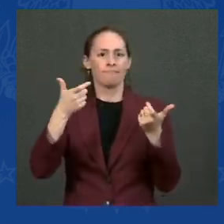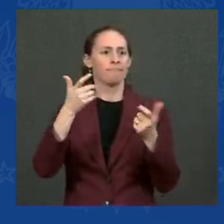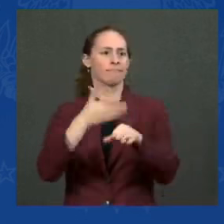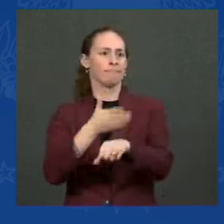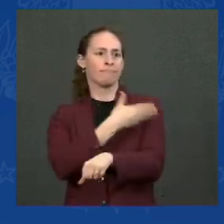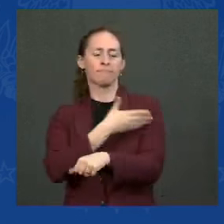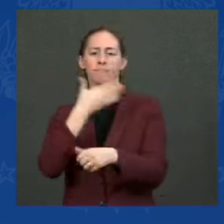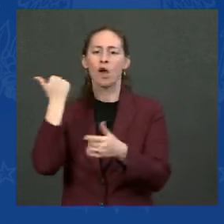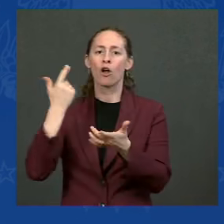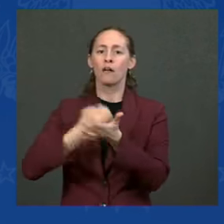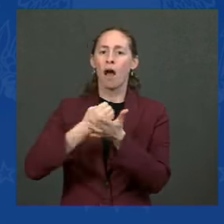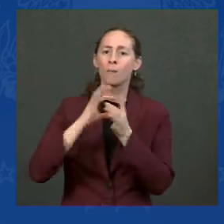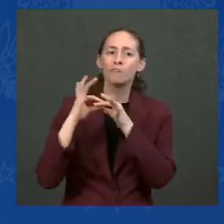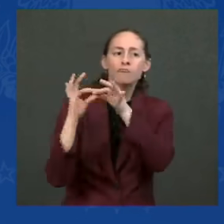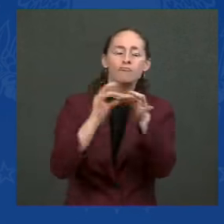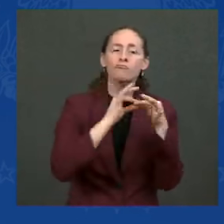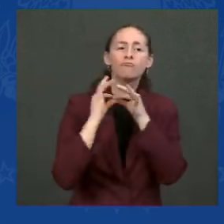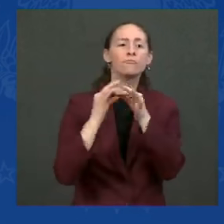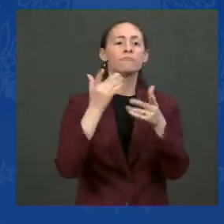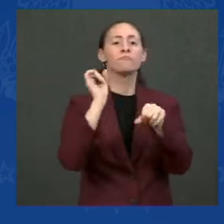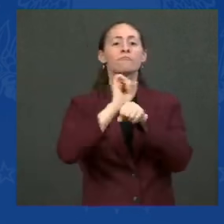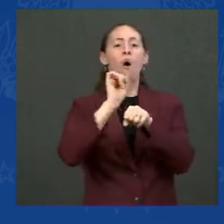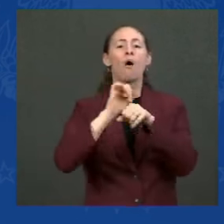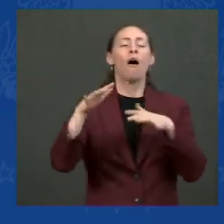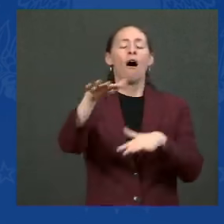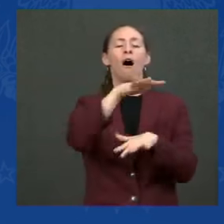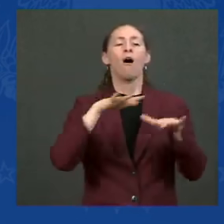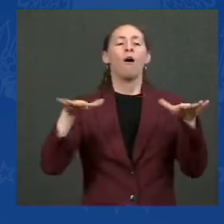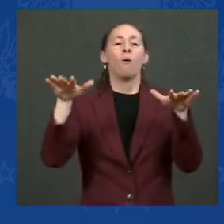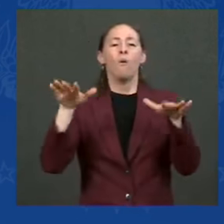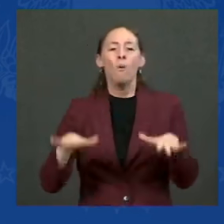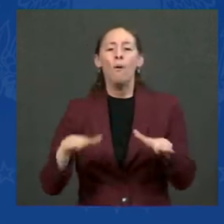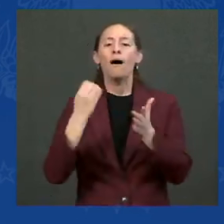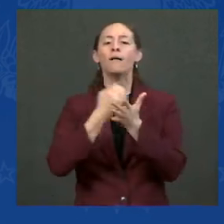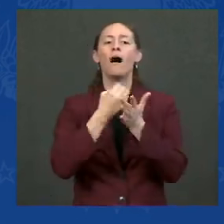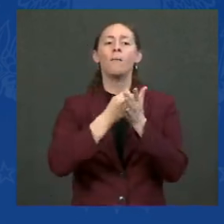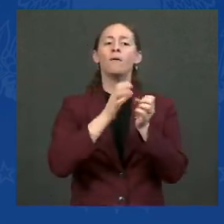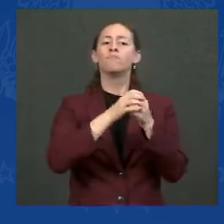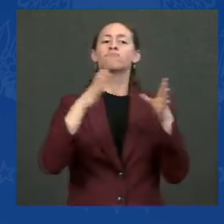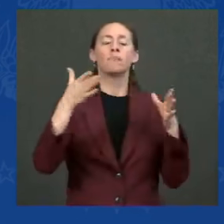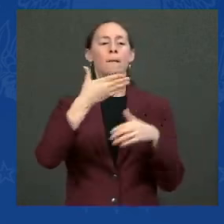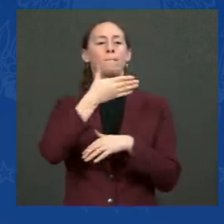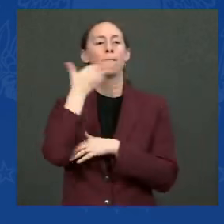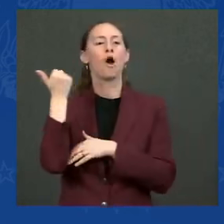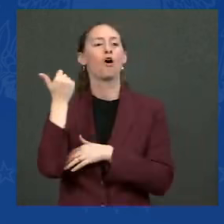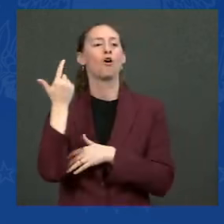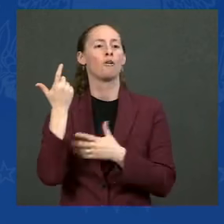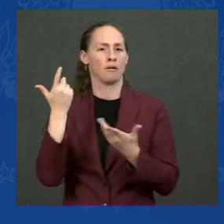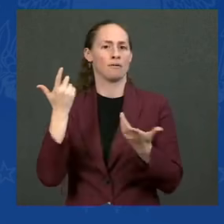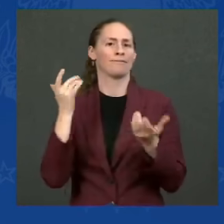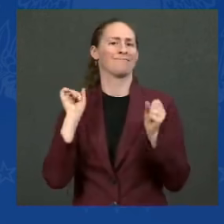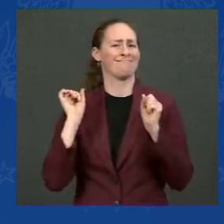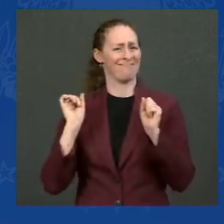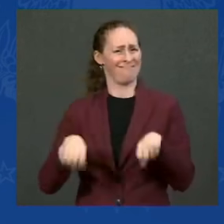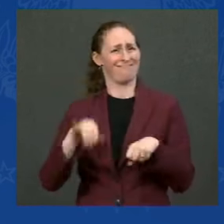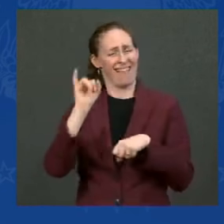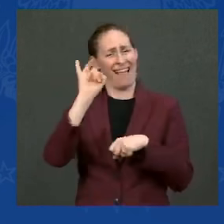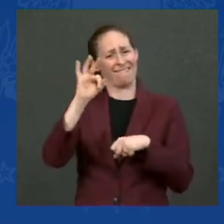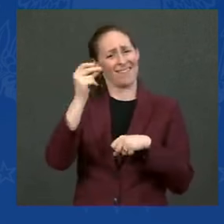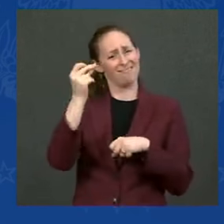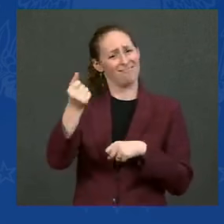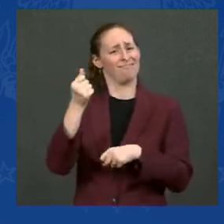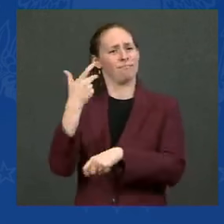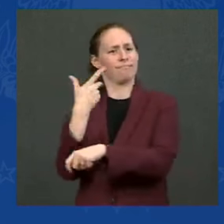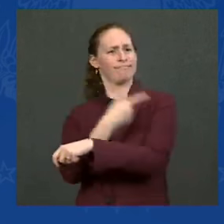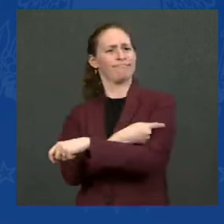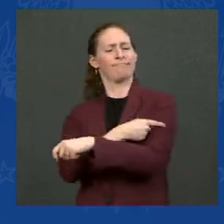camaraderie, the employment, and the access to a growing economy if we step up and lead the